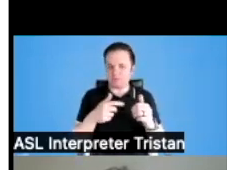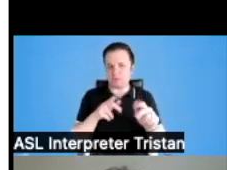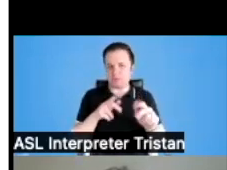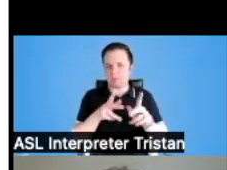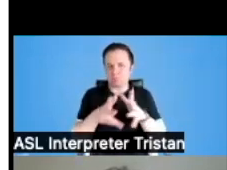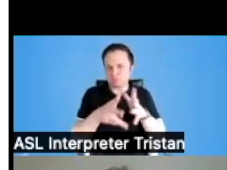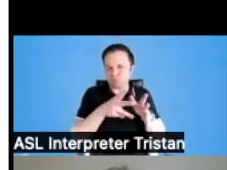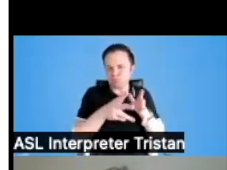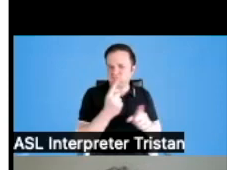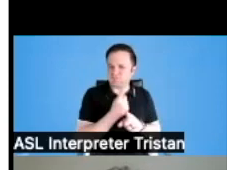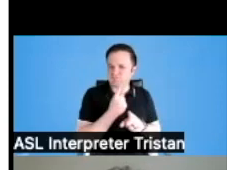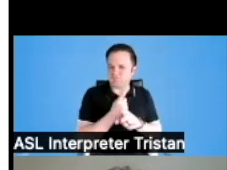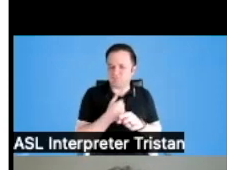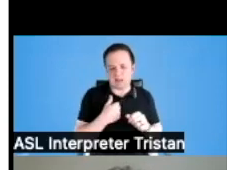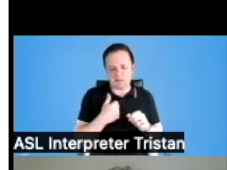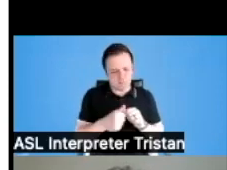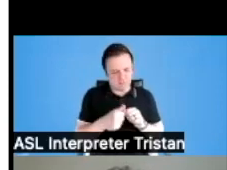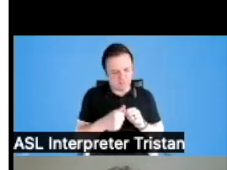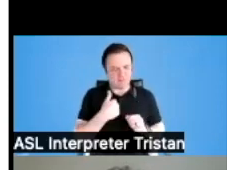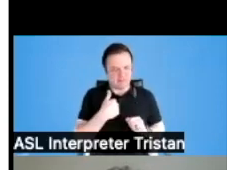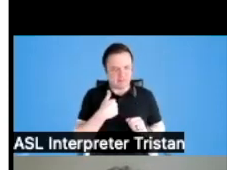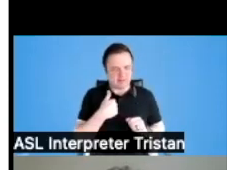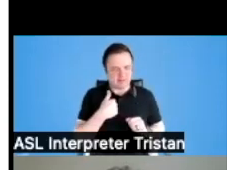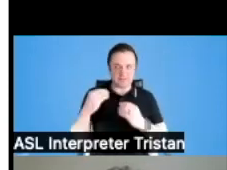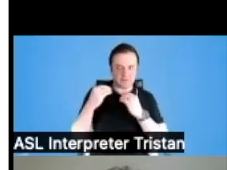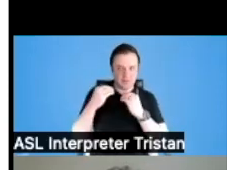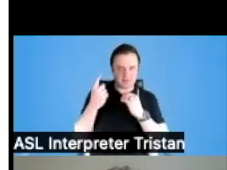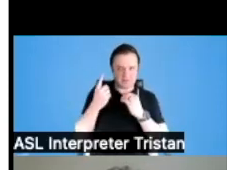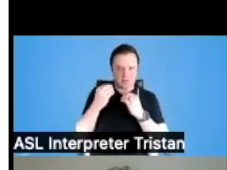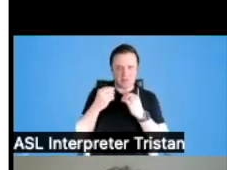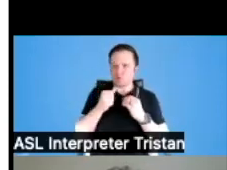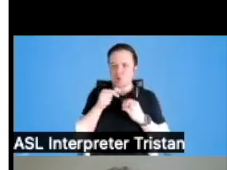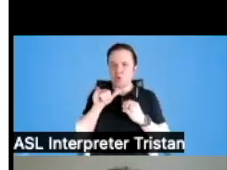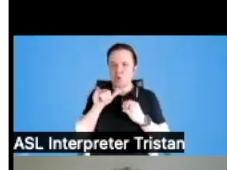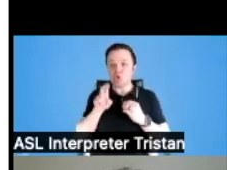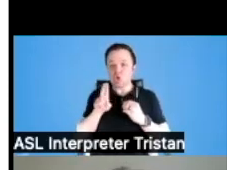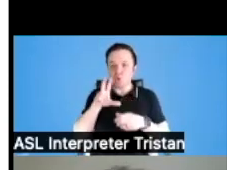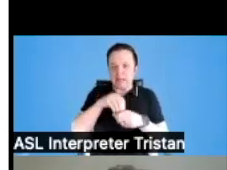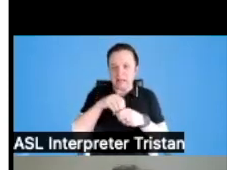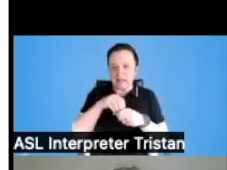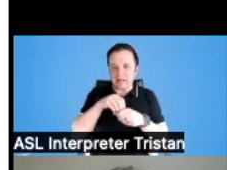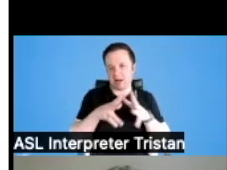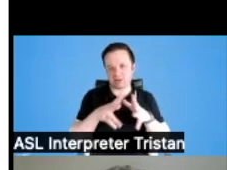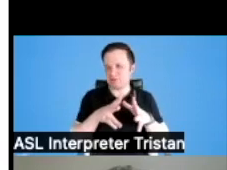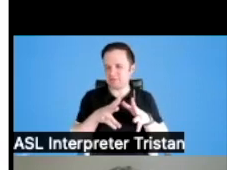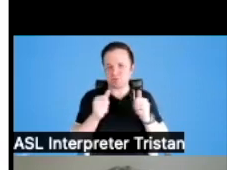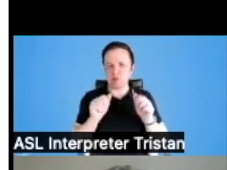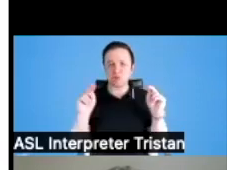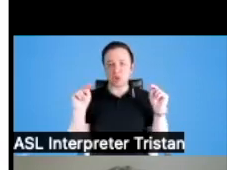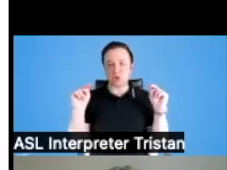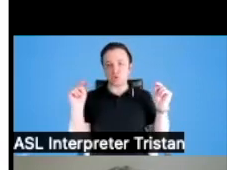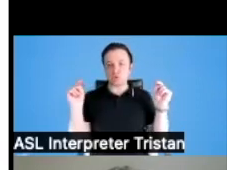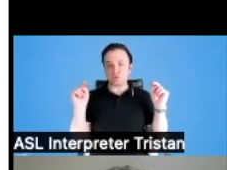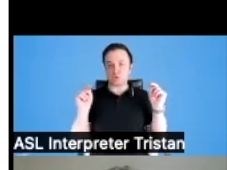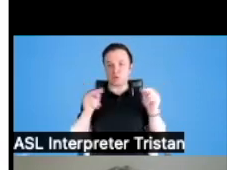For myself, I can remember being taught that you don't bring you into the interactions, right? You try to bring this like neutral,